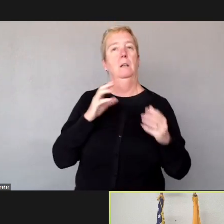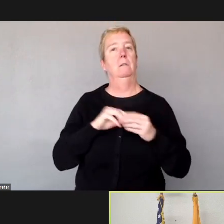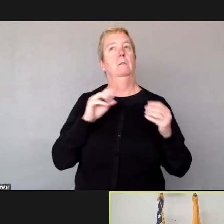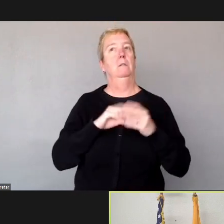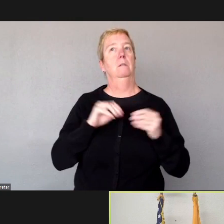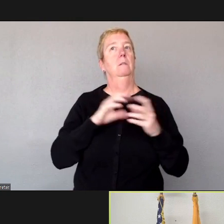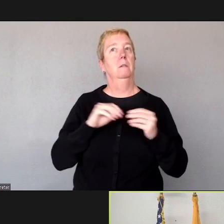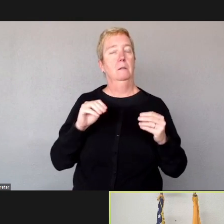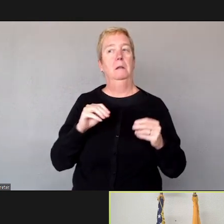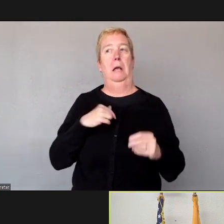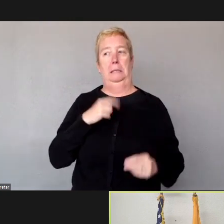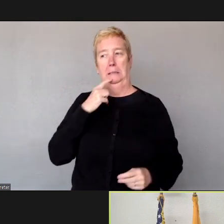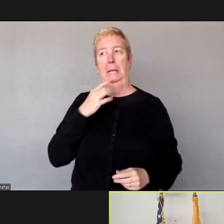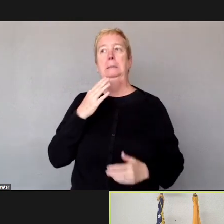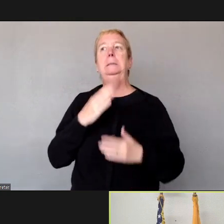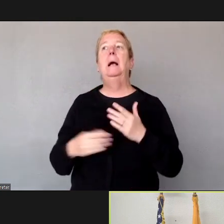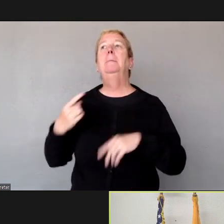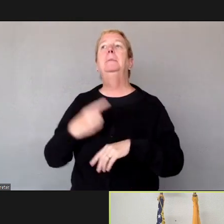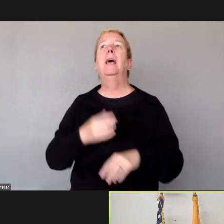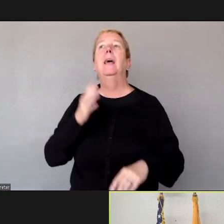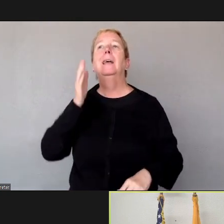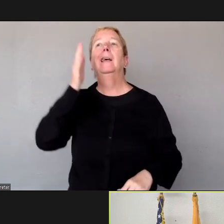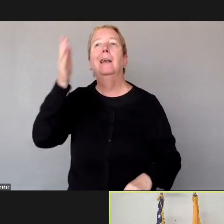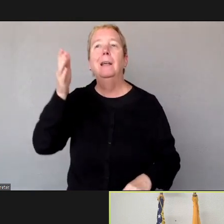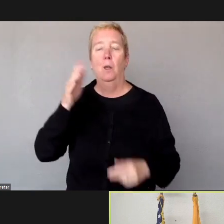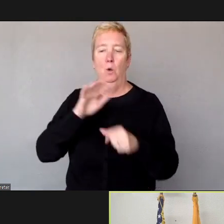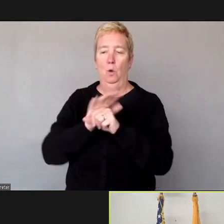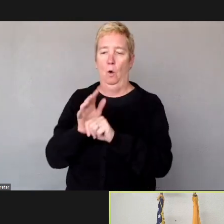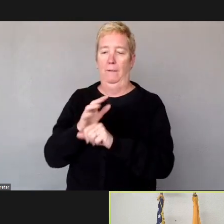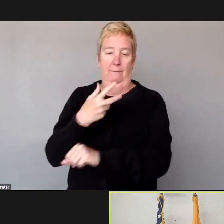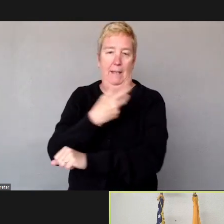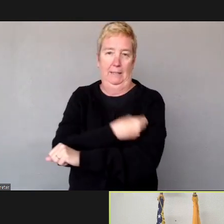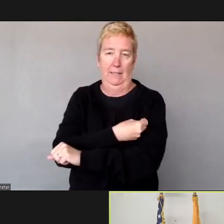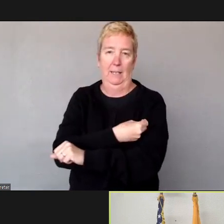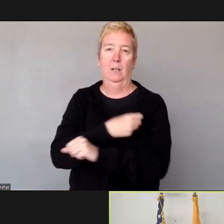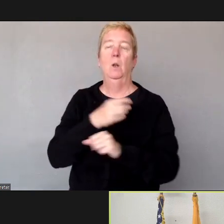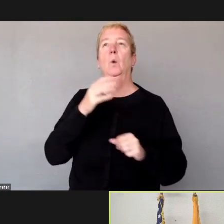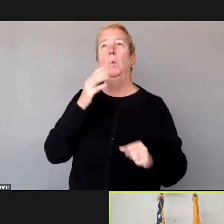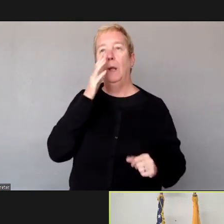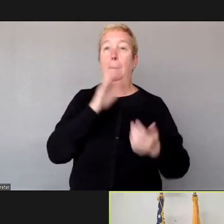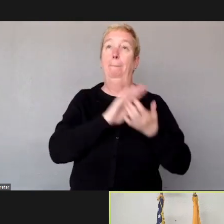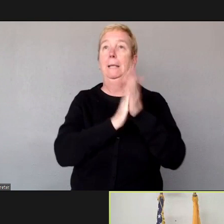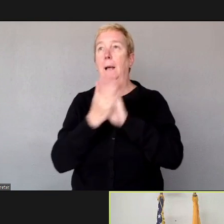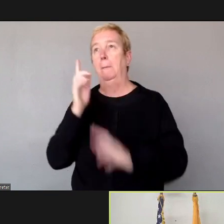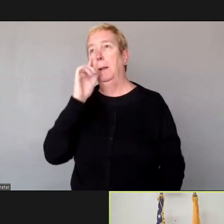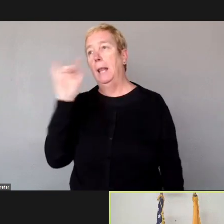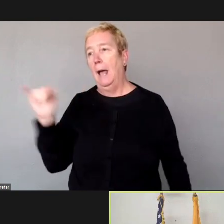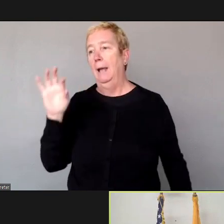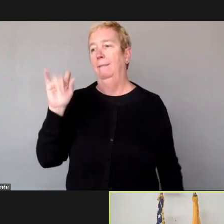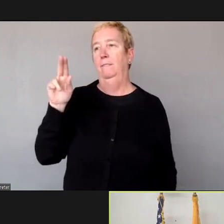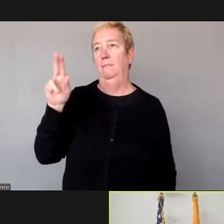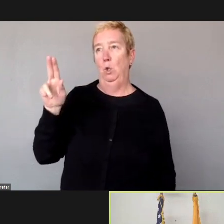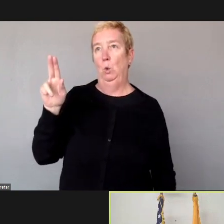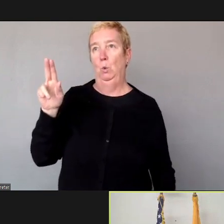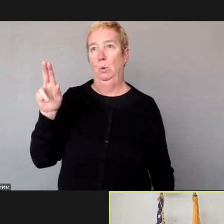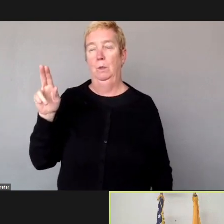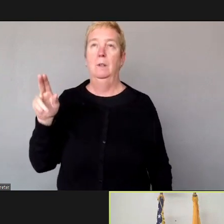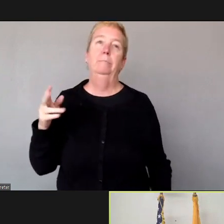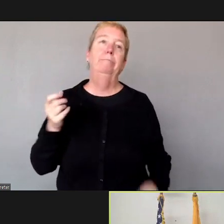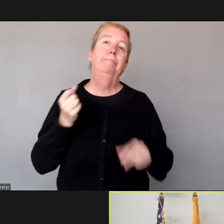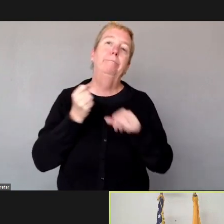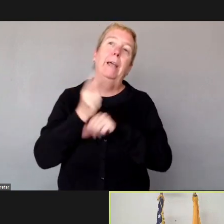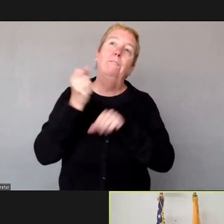that might come when the COVID vaccine would kind of be like the flu vaccine, where we get an update every year and it's a